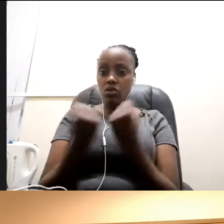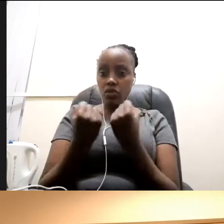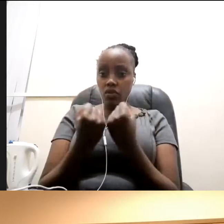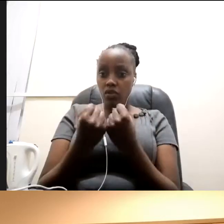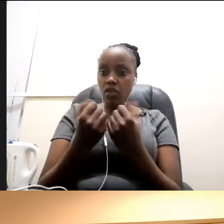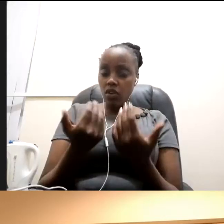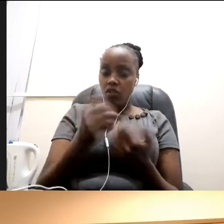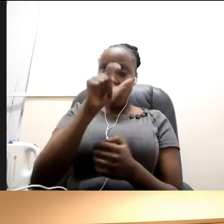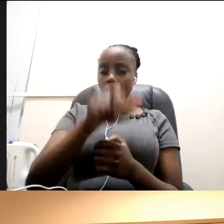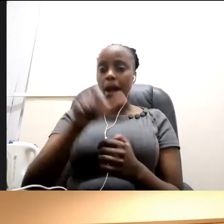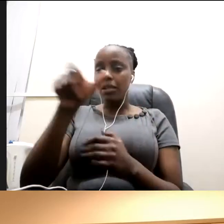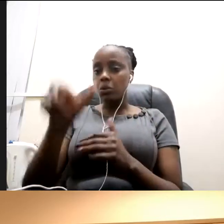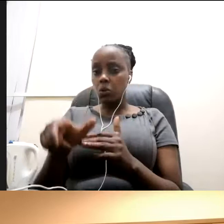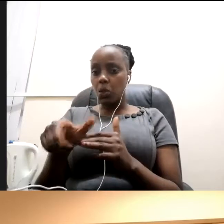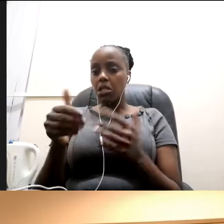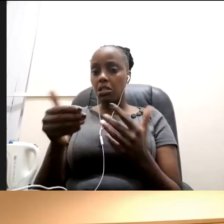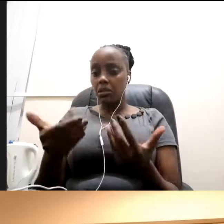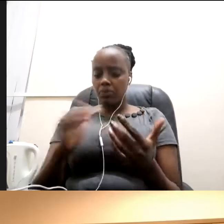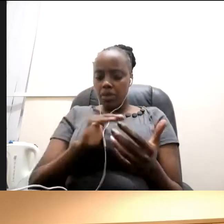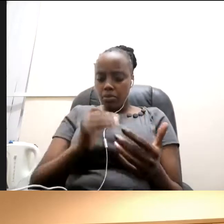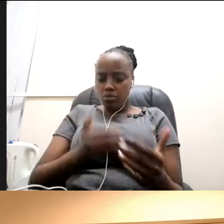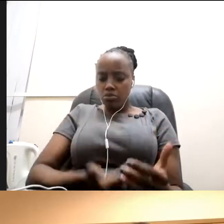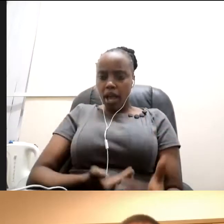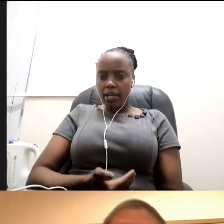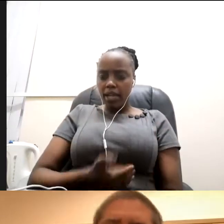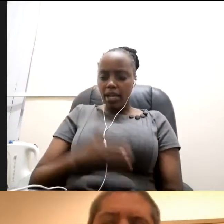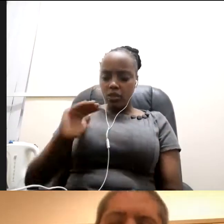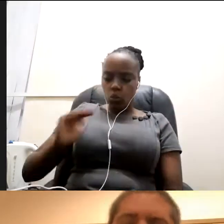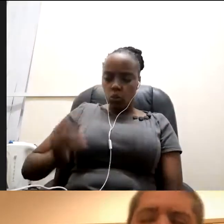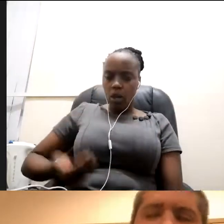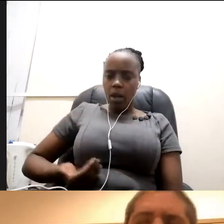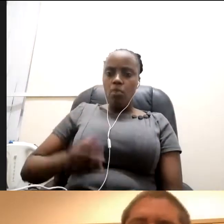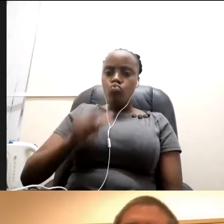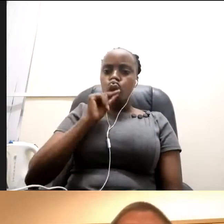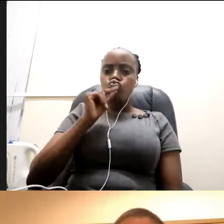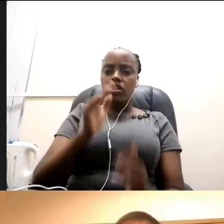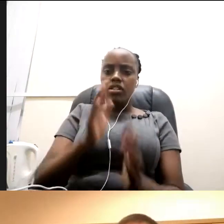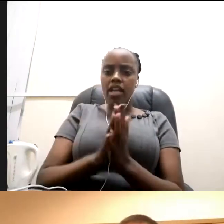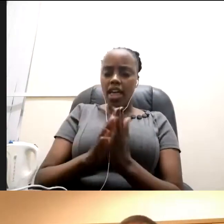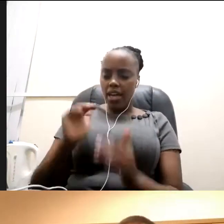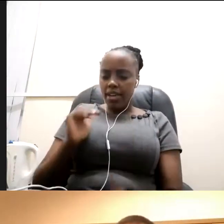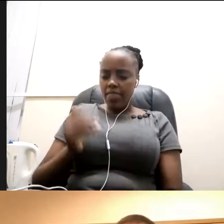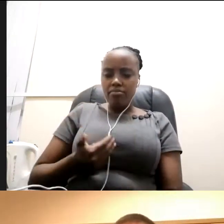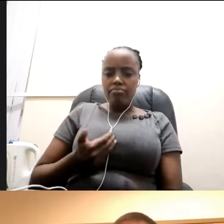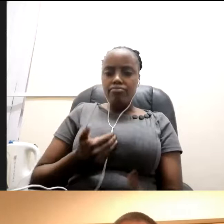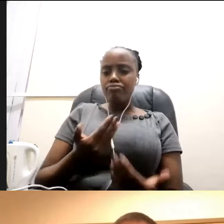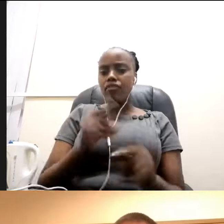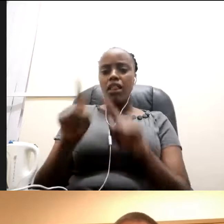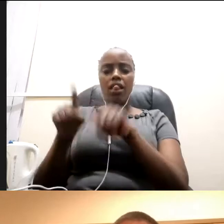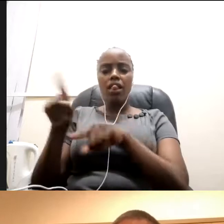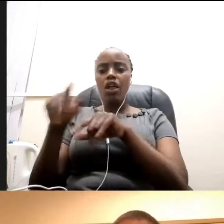persons, pregnant women, boys and girls, etc., etc. And